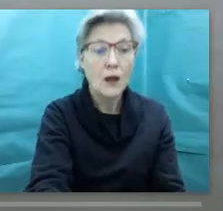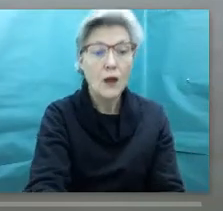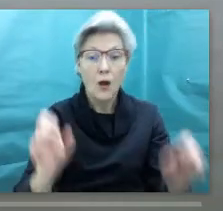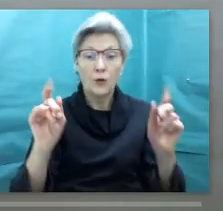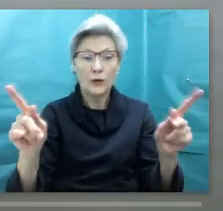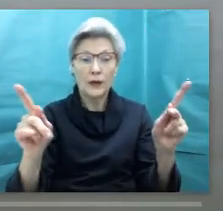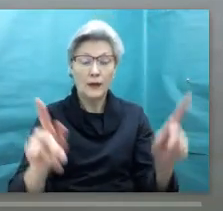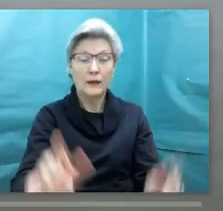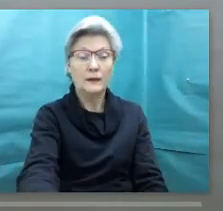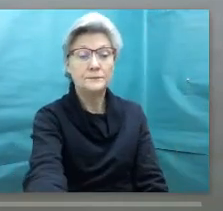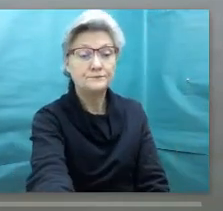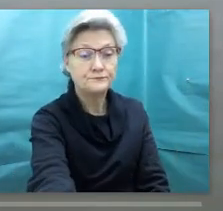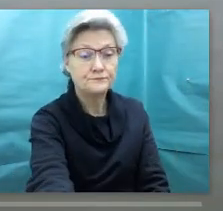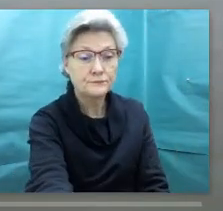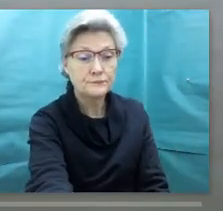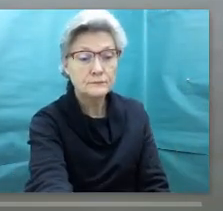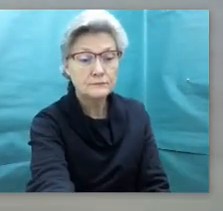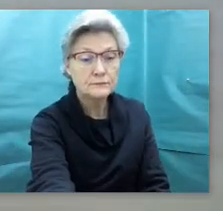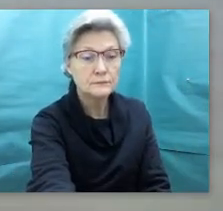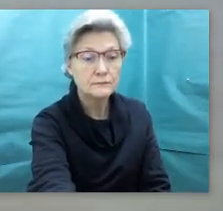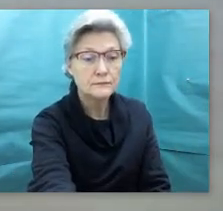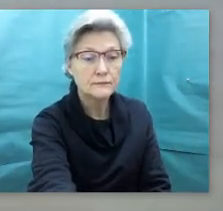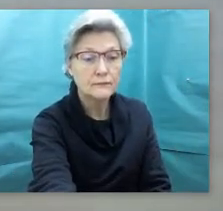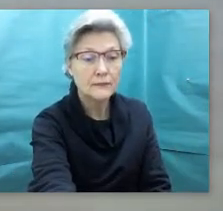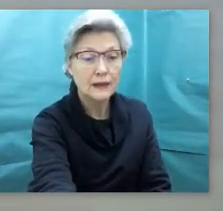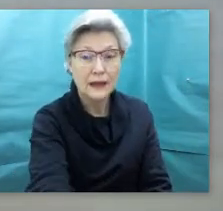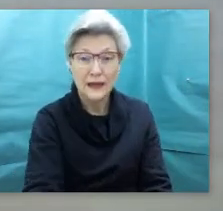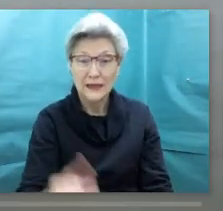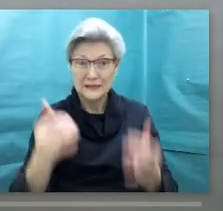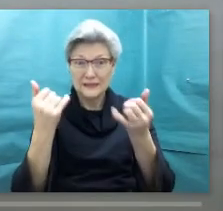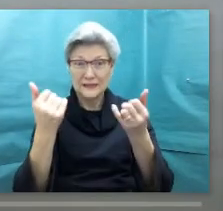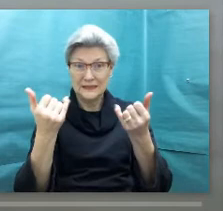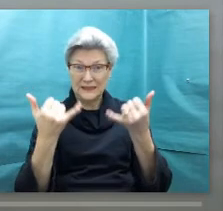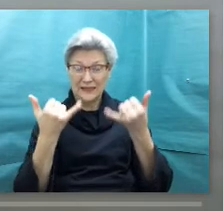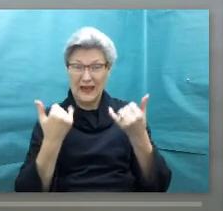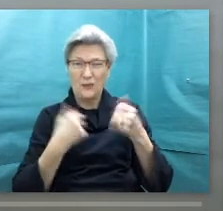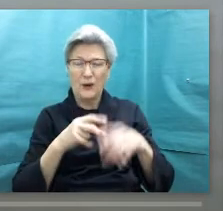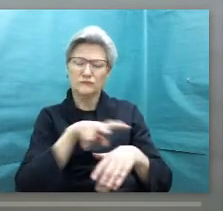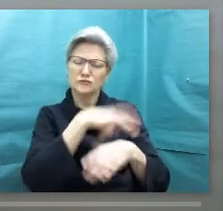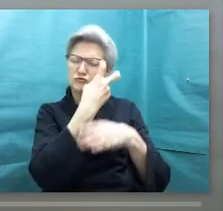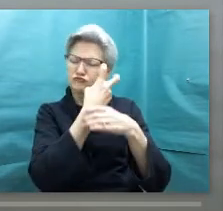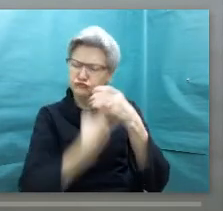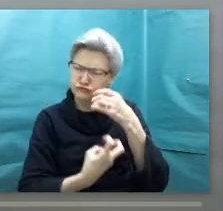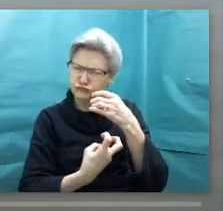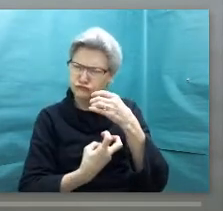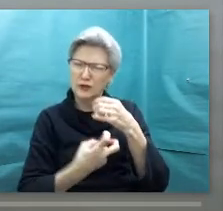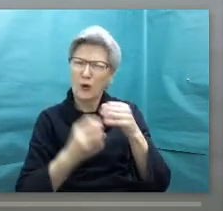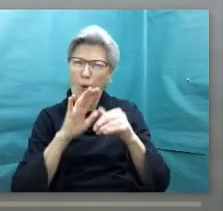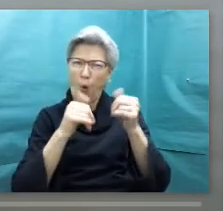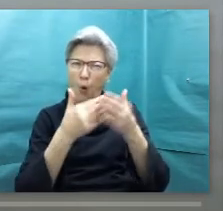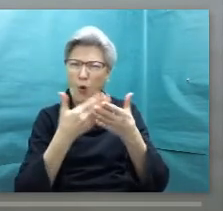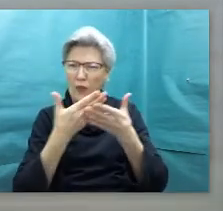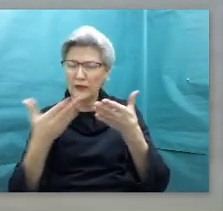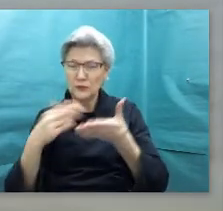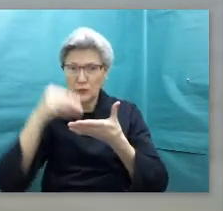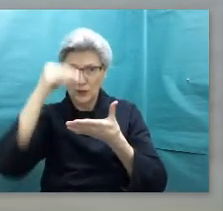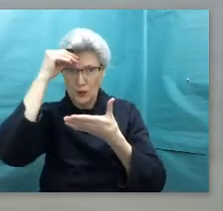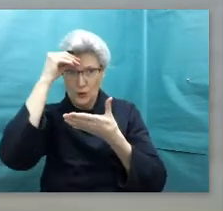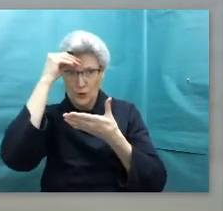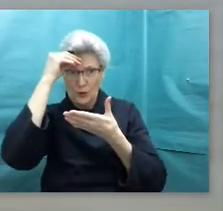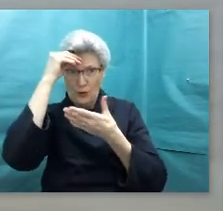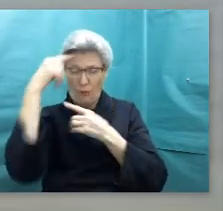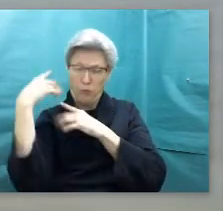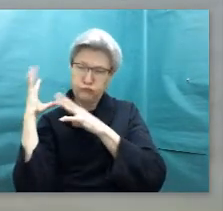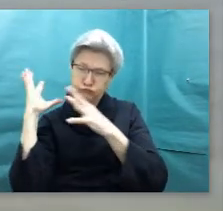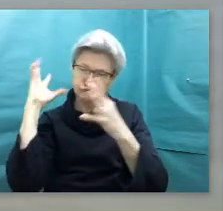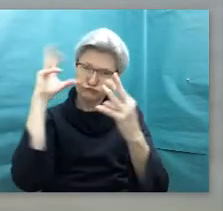right, my friends, today we are really digging in and taking all of the different concepts we've learned and practiced throughout this chapter to